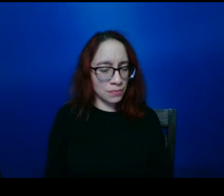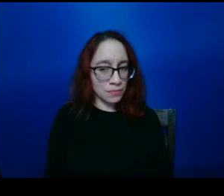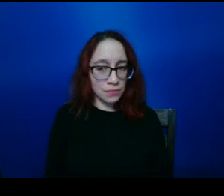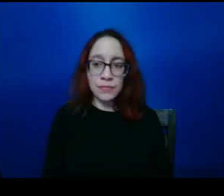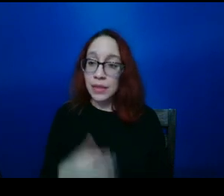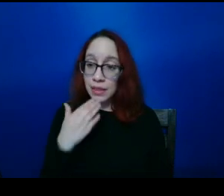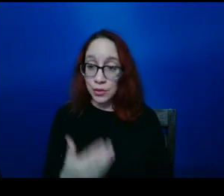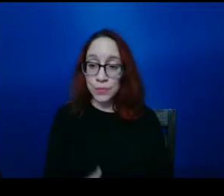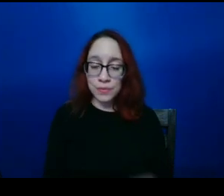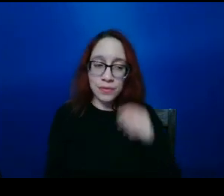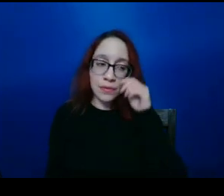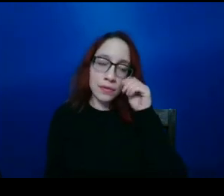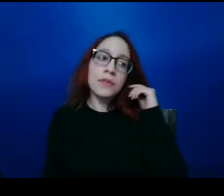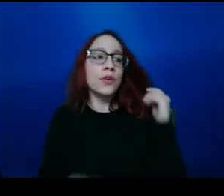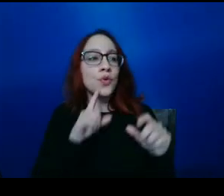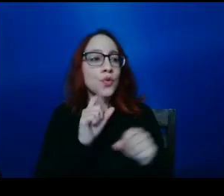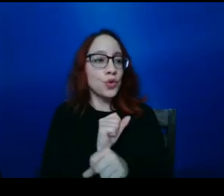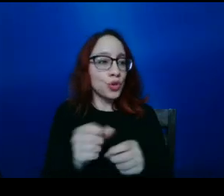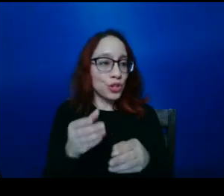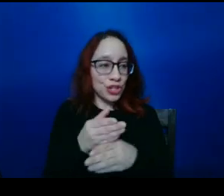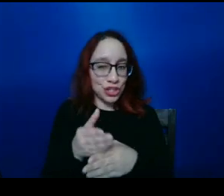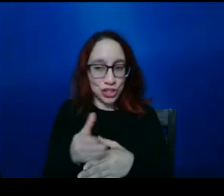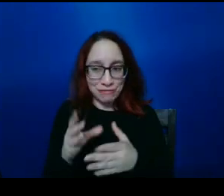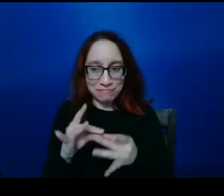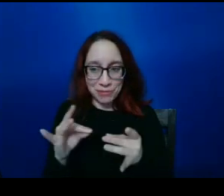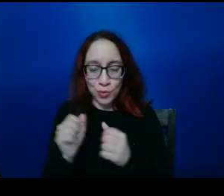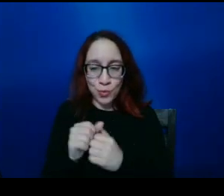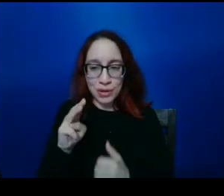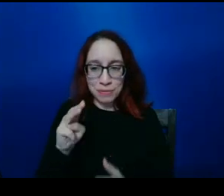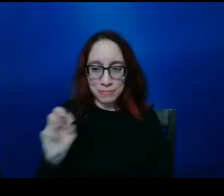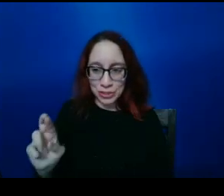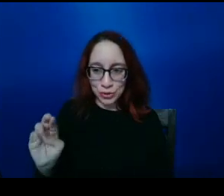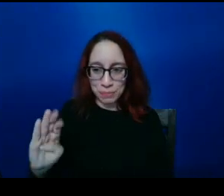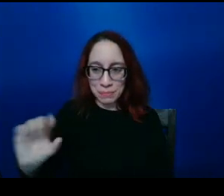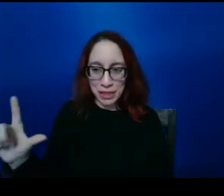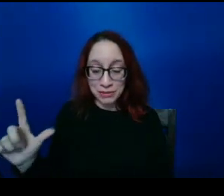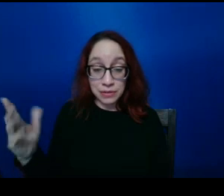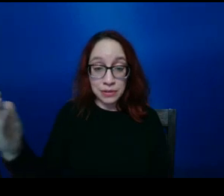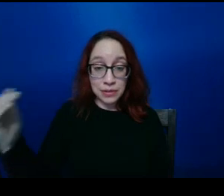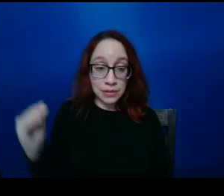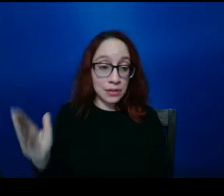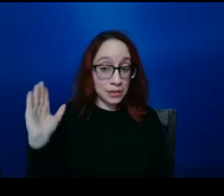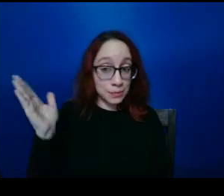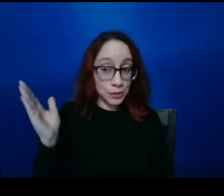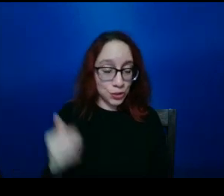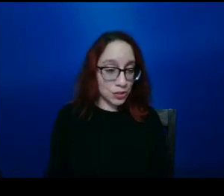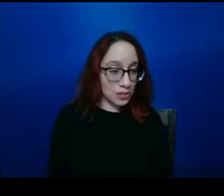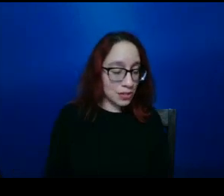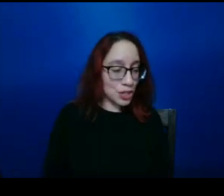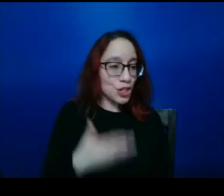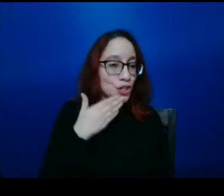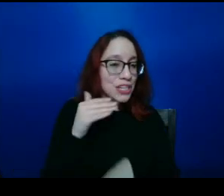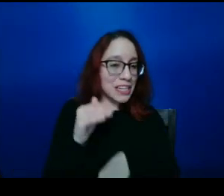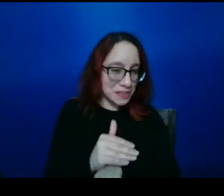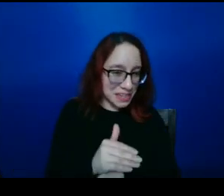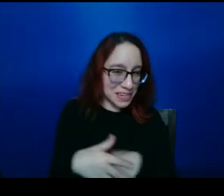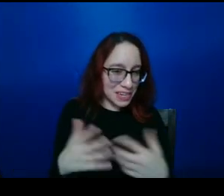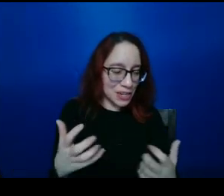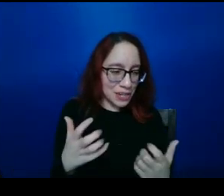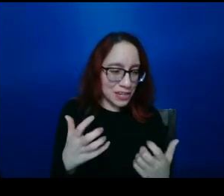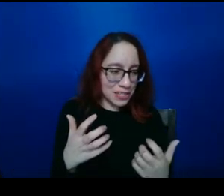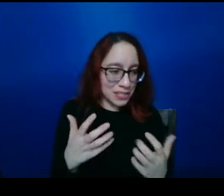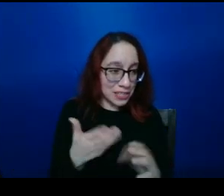Thank you. And we'll make sure to share those sentiments with Mr. Bill. All right, next speaker. Good evening. I want to